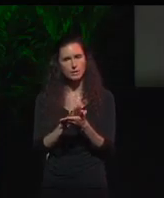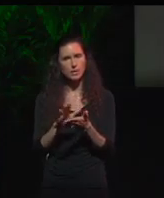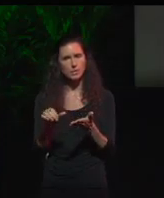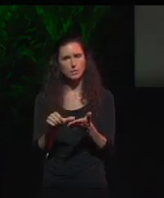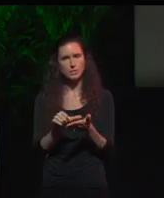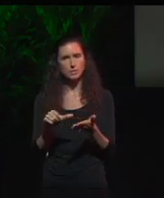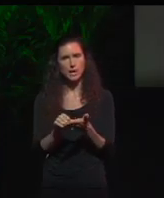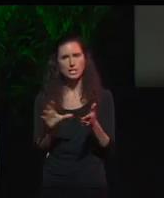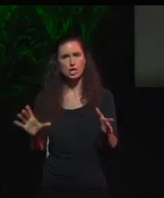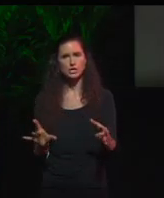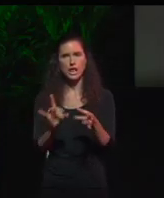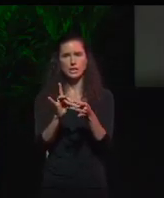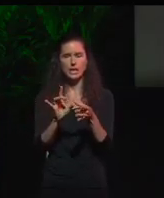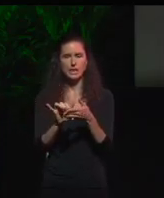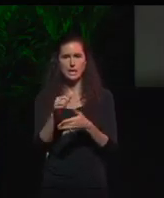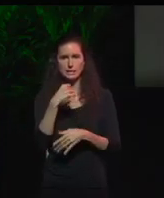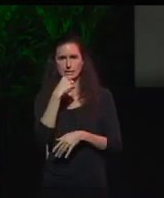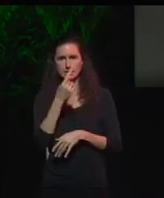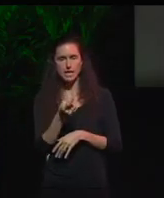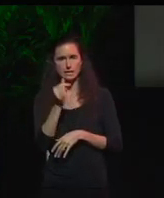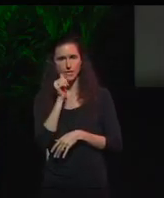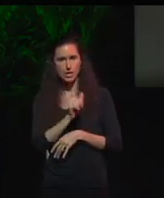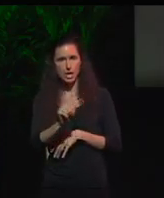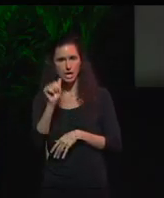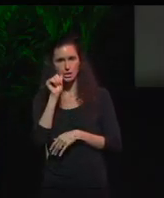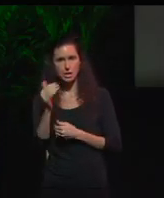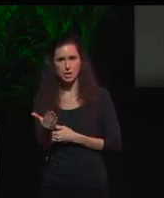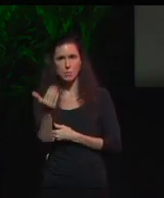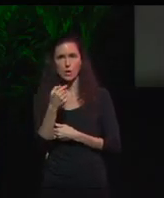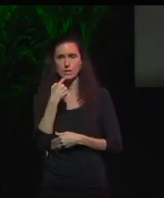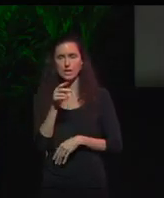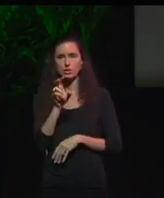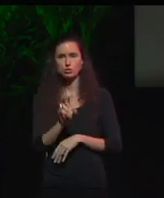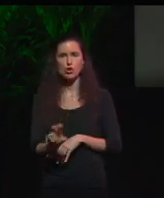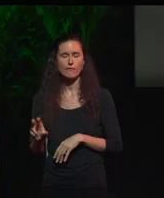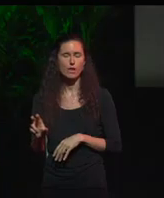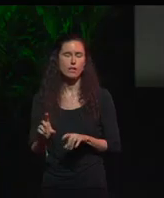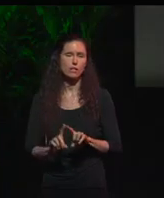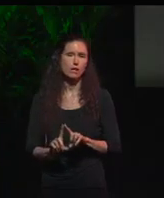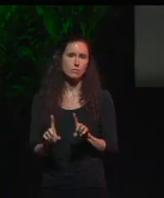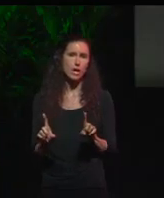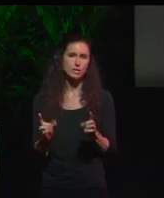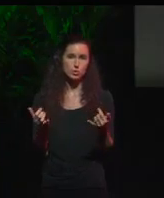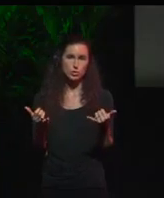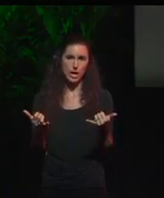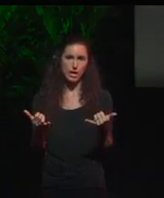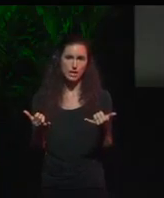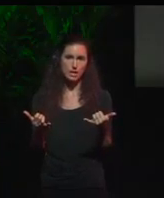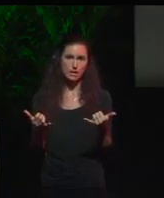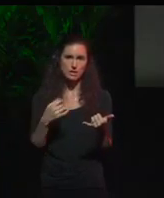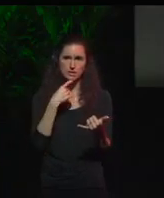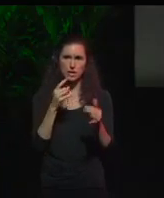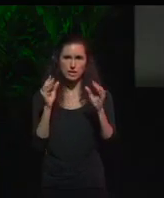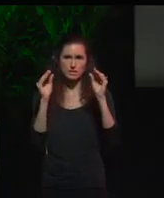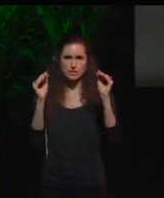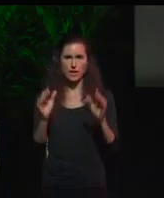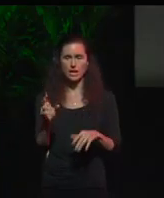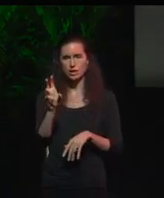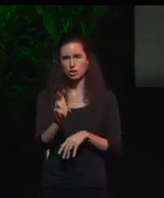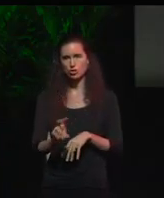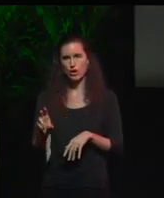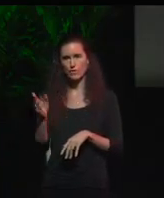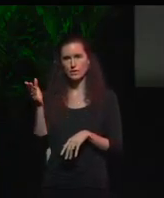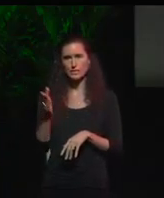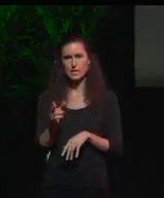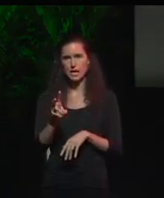There's a link that said, as of yesterday morning, it said travel. But today it says faculty travel